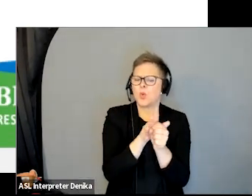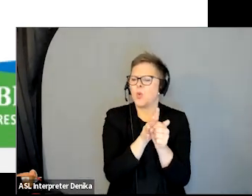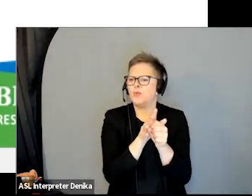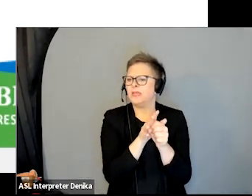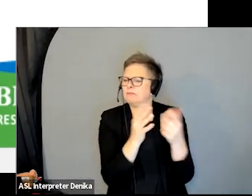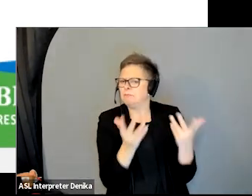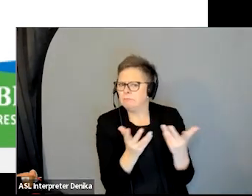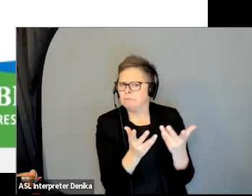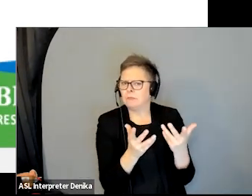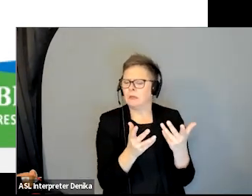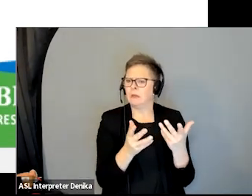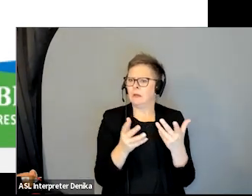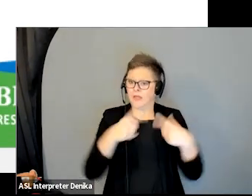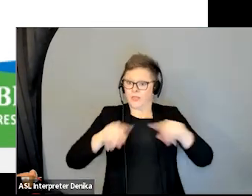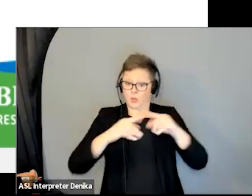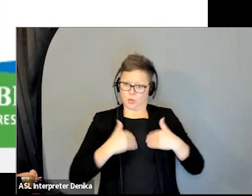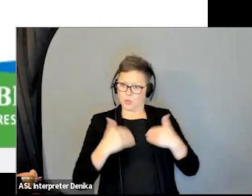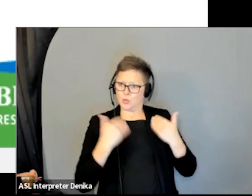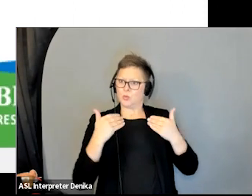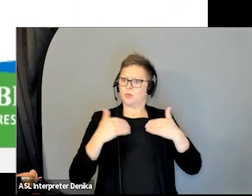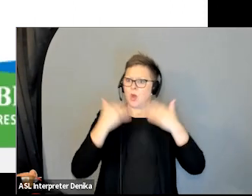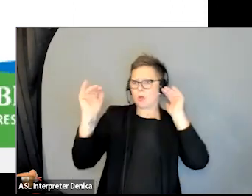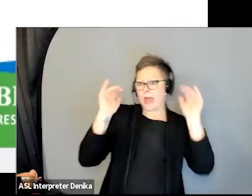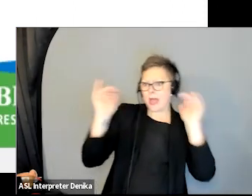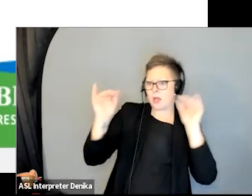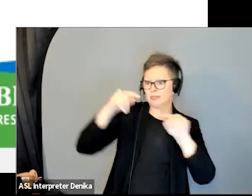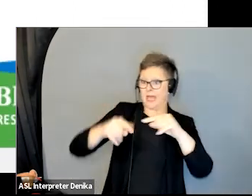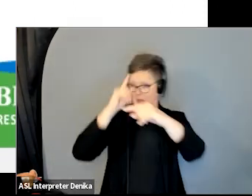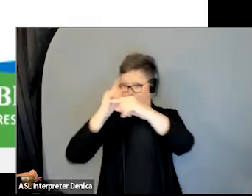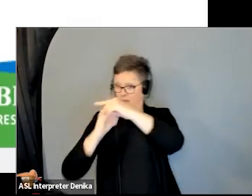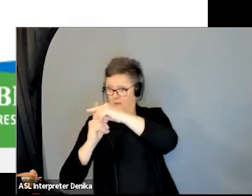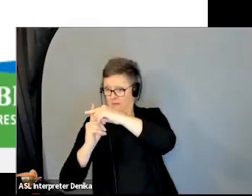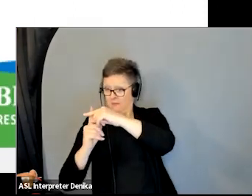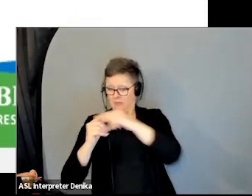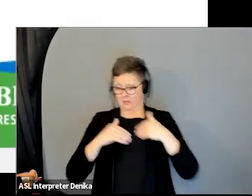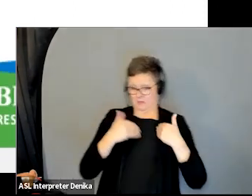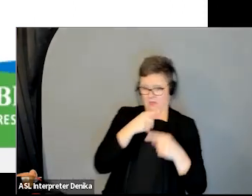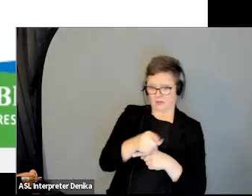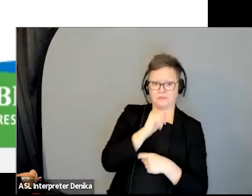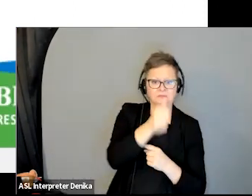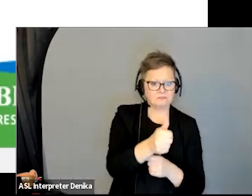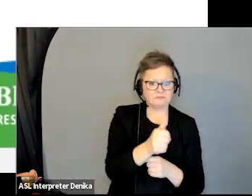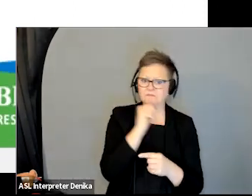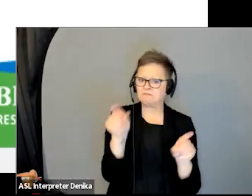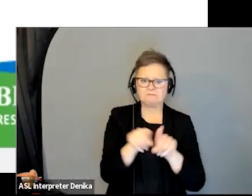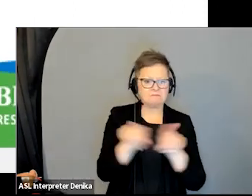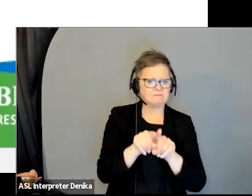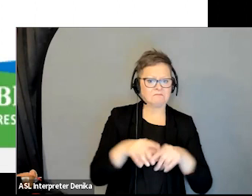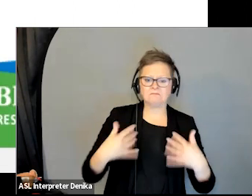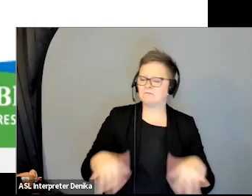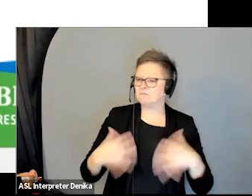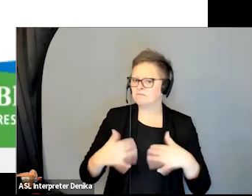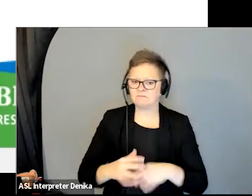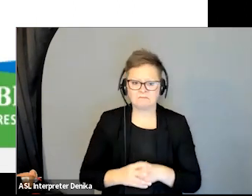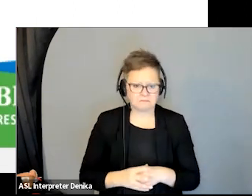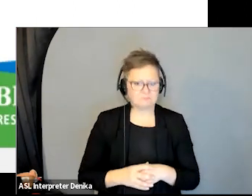frankly, the optimism that was expressed in some of the papers in this review was not widely echoed, unfortunately, among our participants.